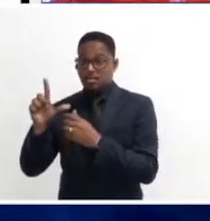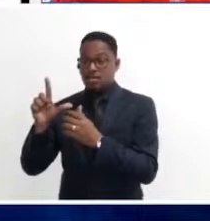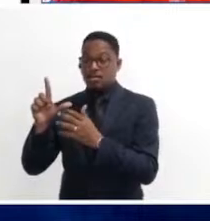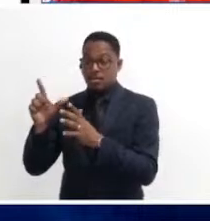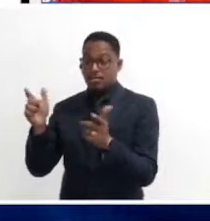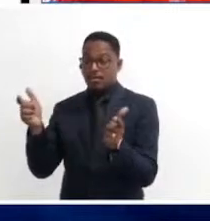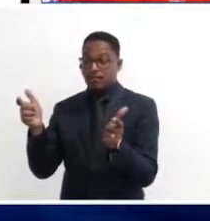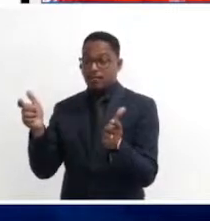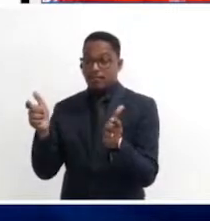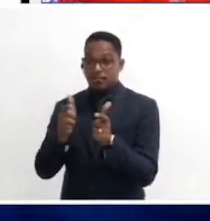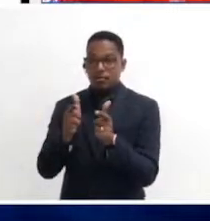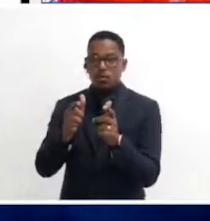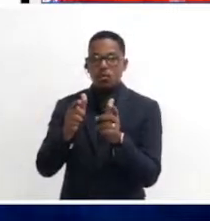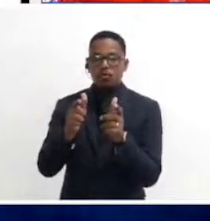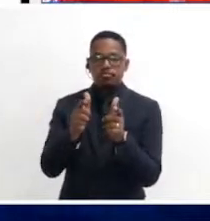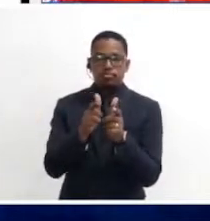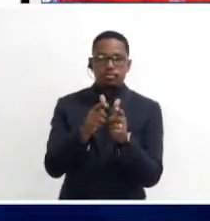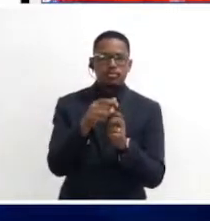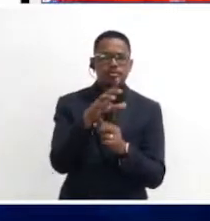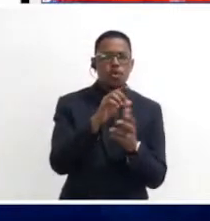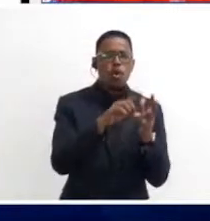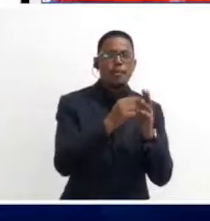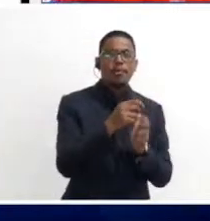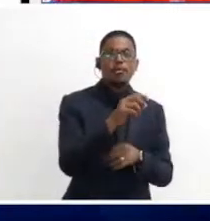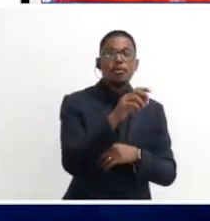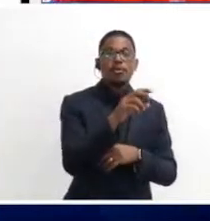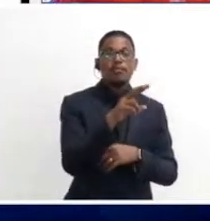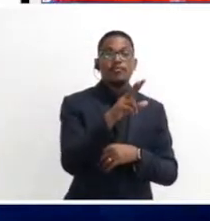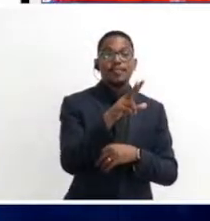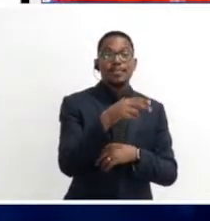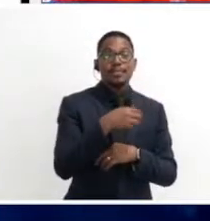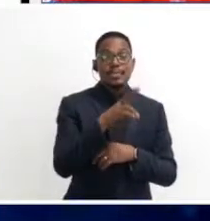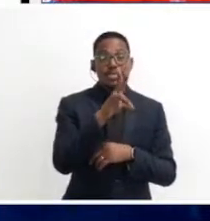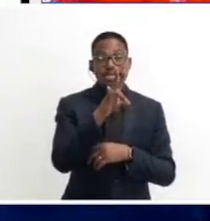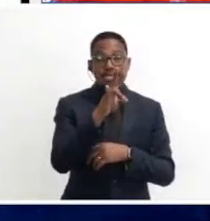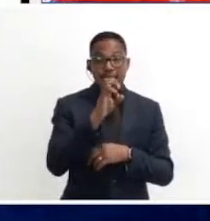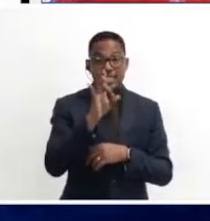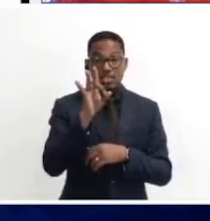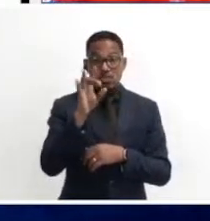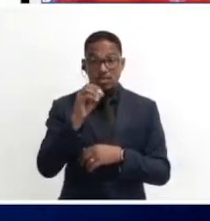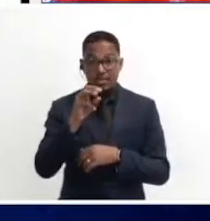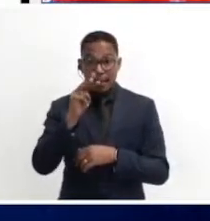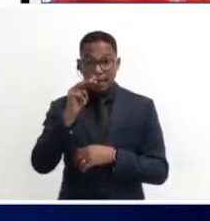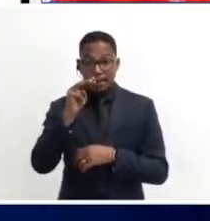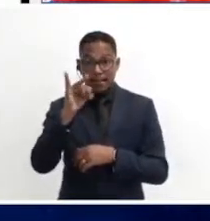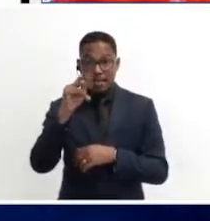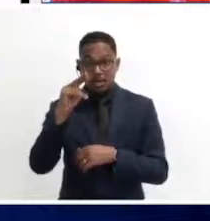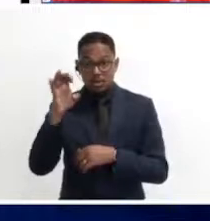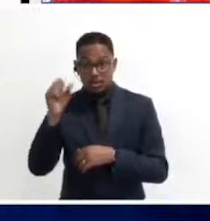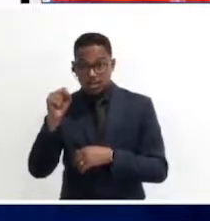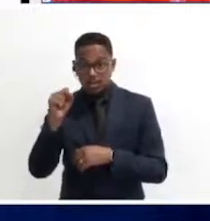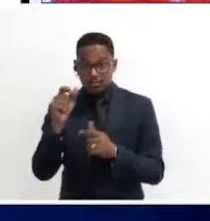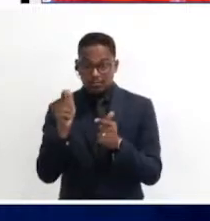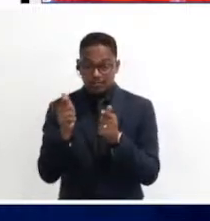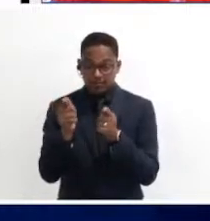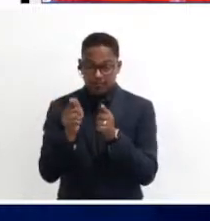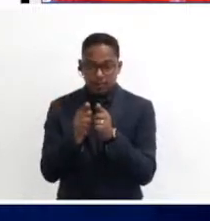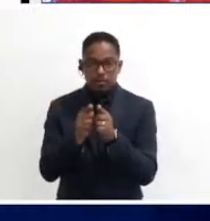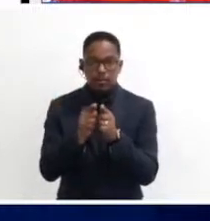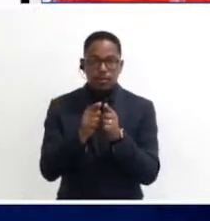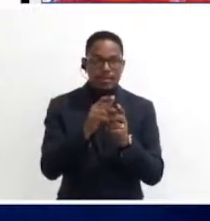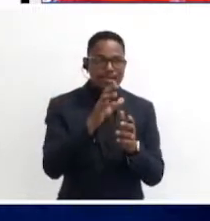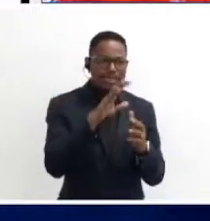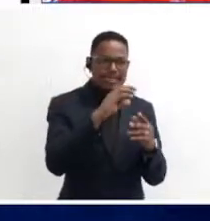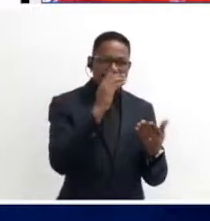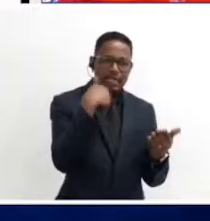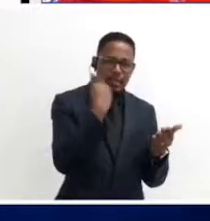thick, but they are often thin to 30 microns. So almost all the material is removed from the wafer